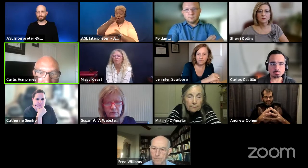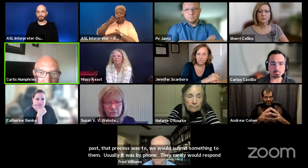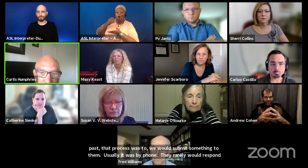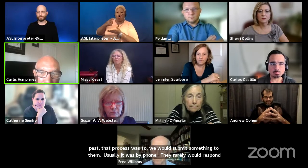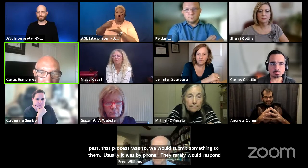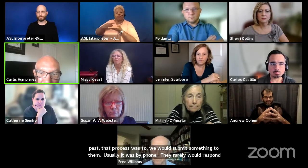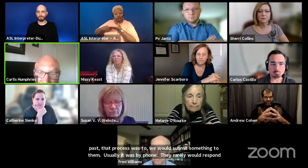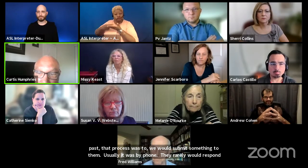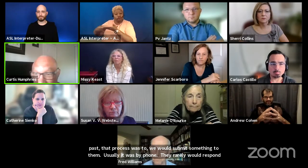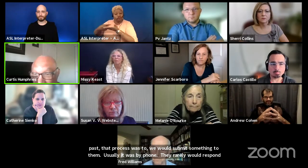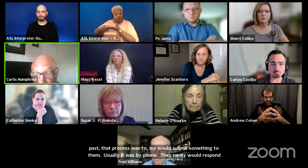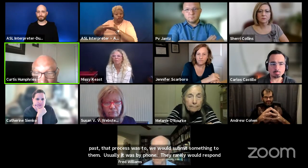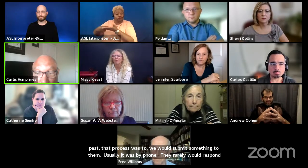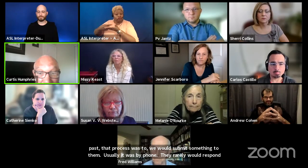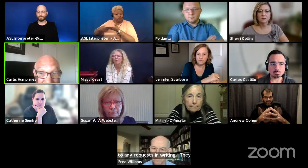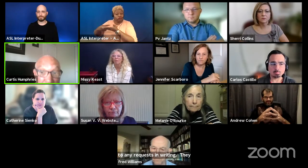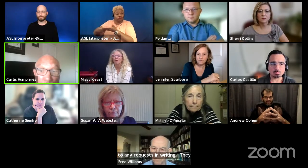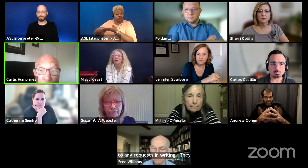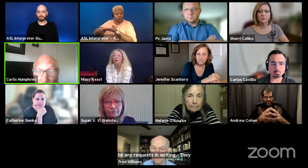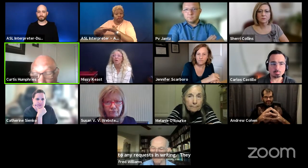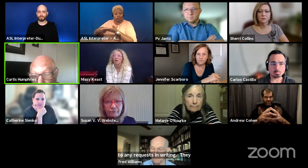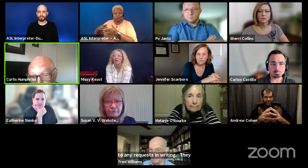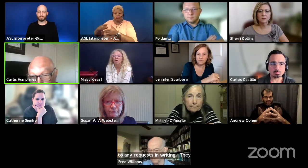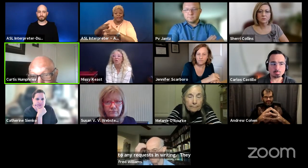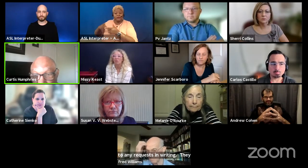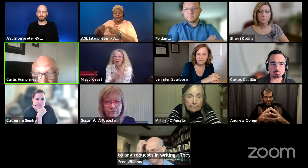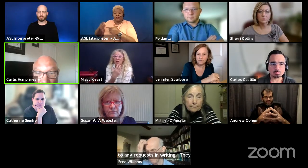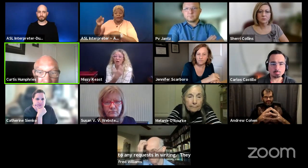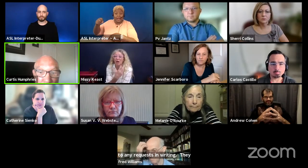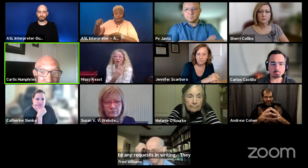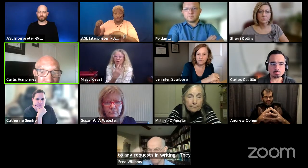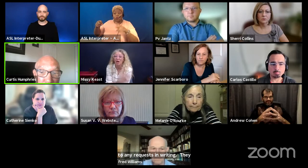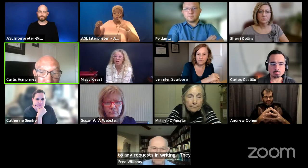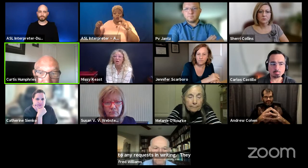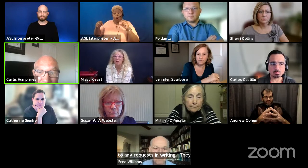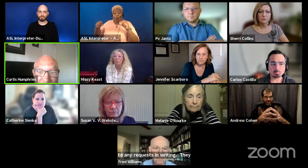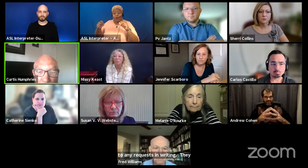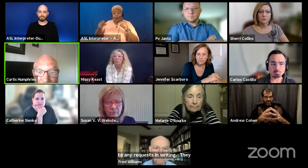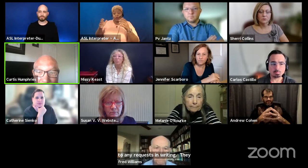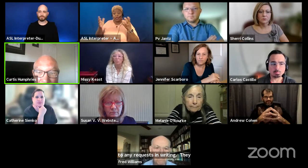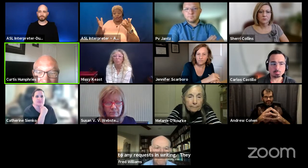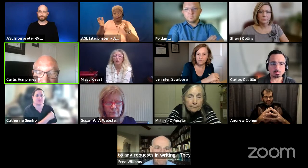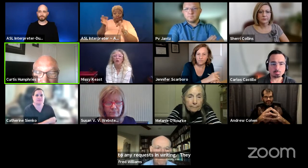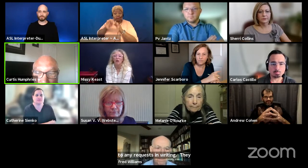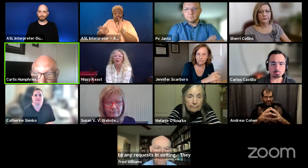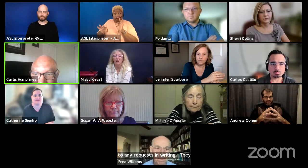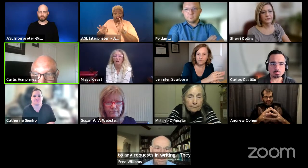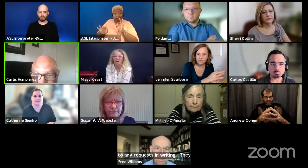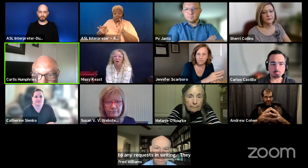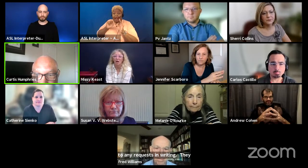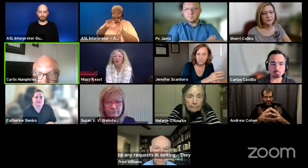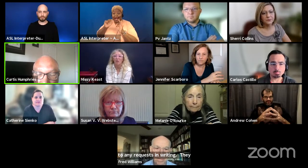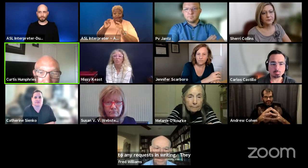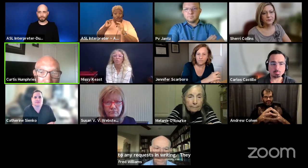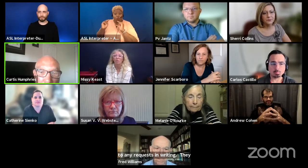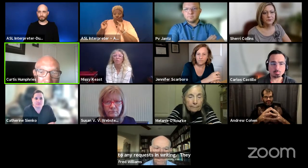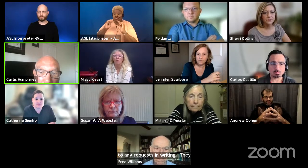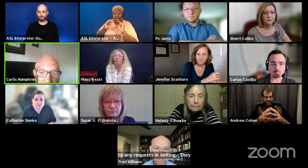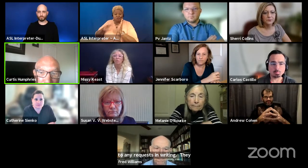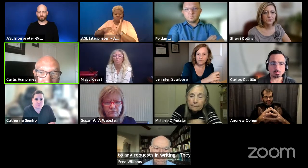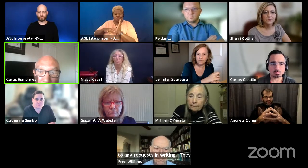it. If it was either a yes or no, very rarely was it a